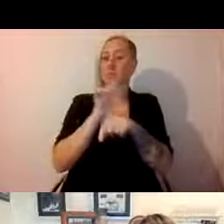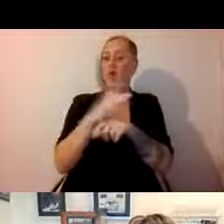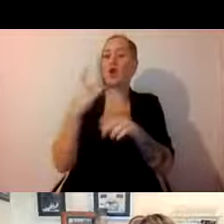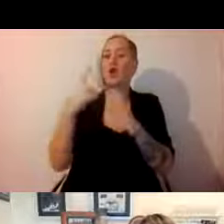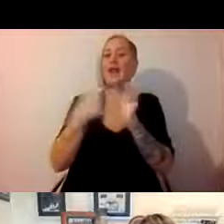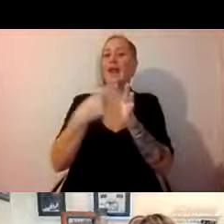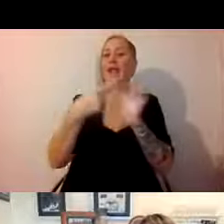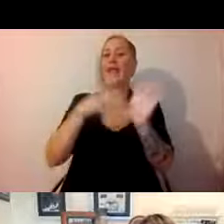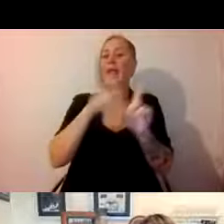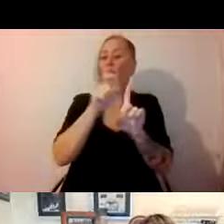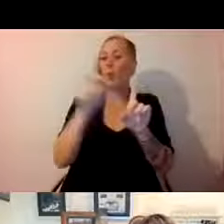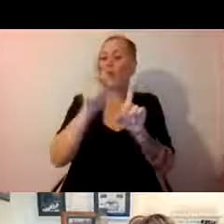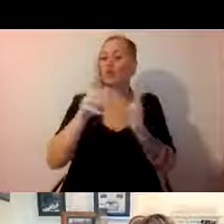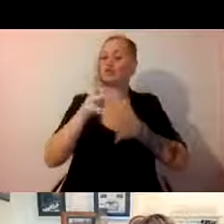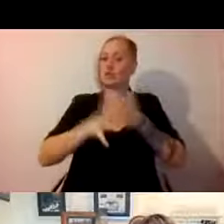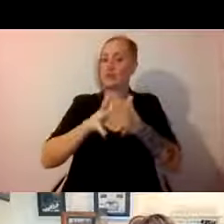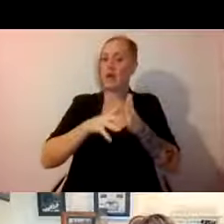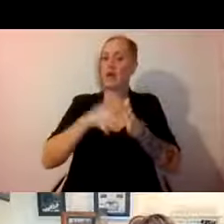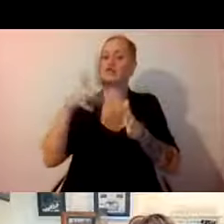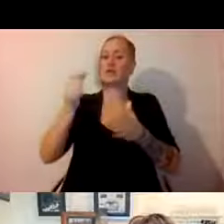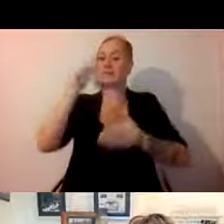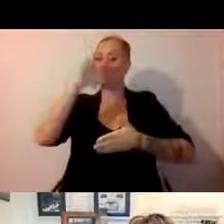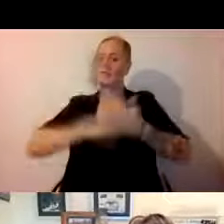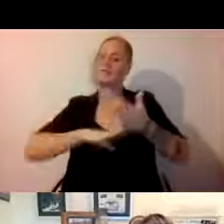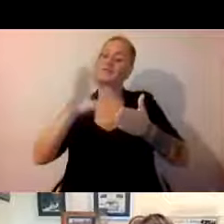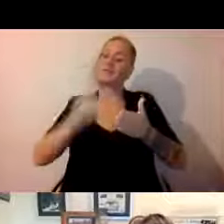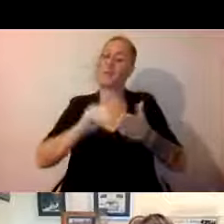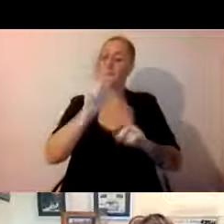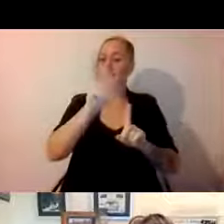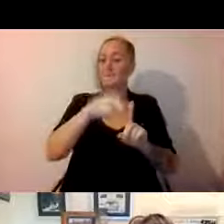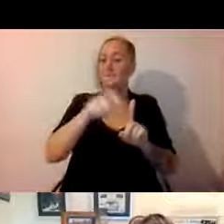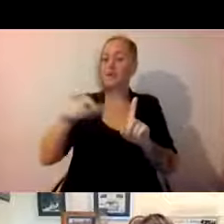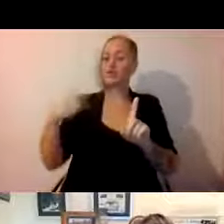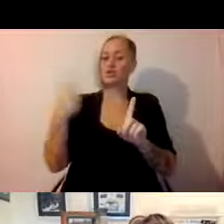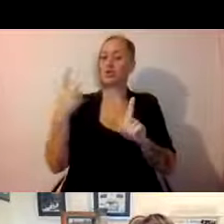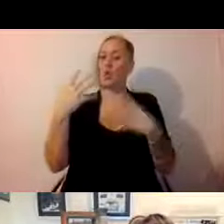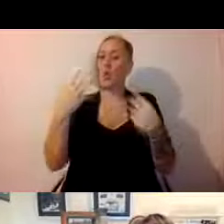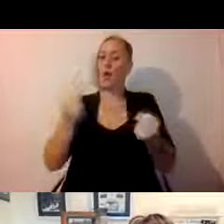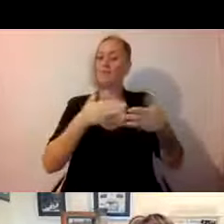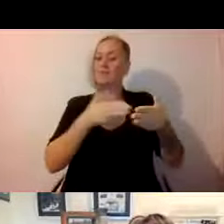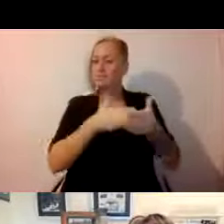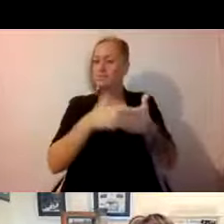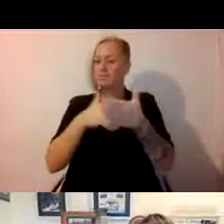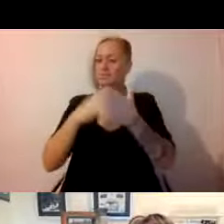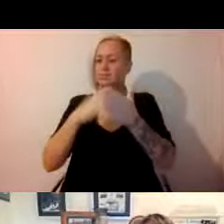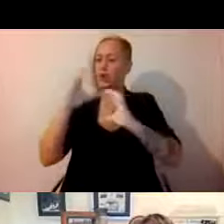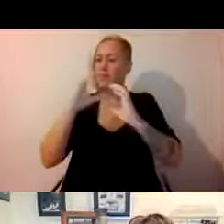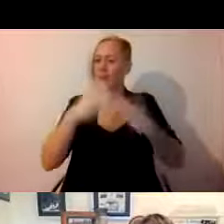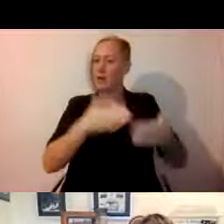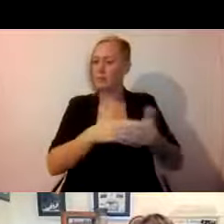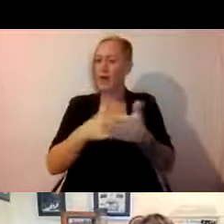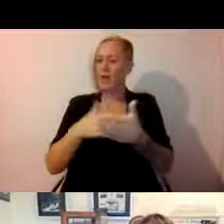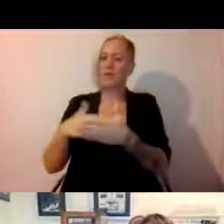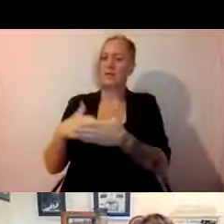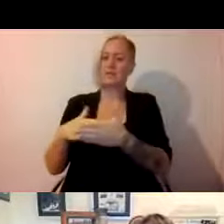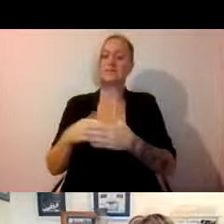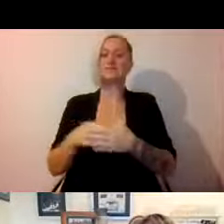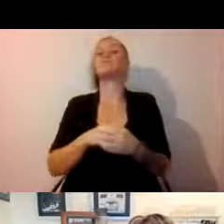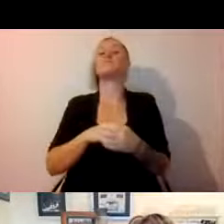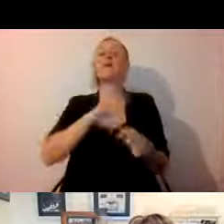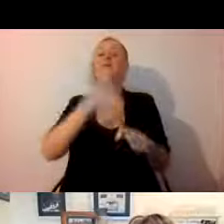has experience with patients who experience a range of communication barriers. And finally, we've got